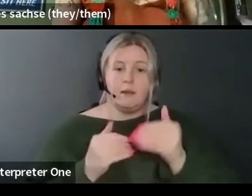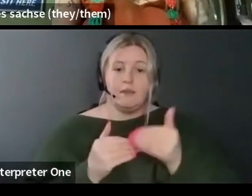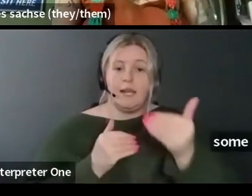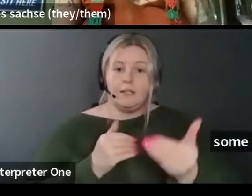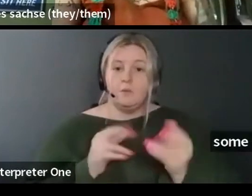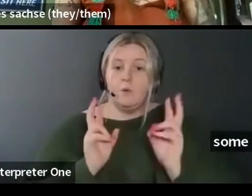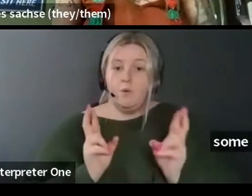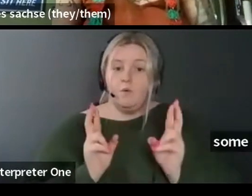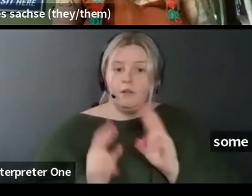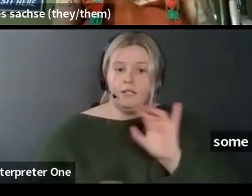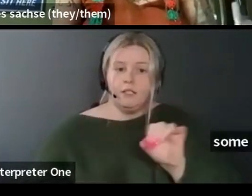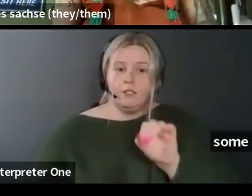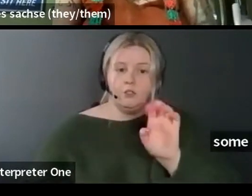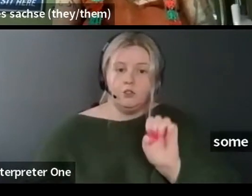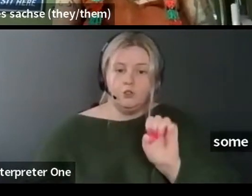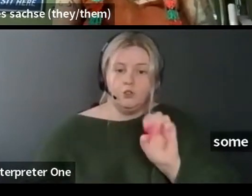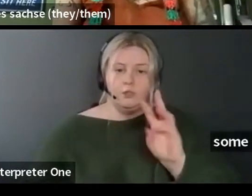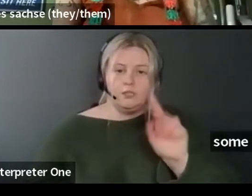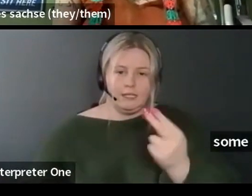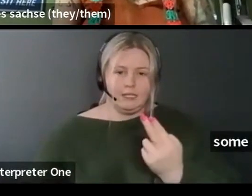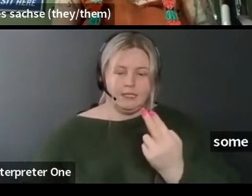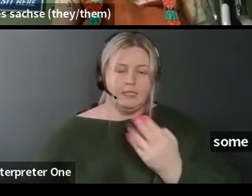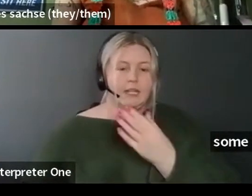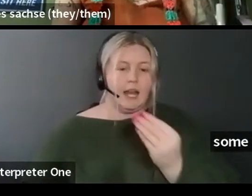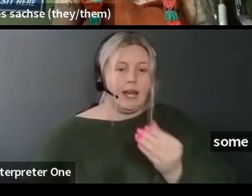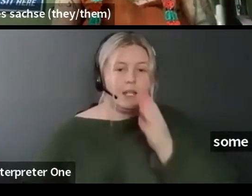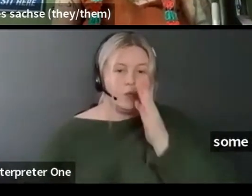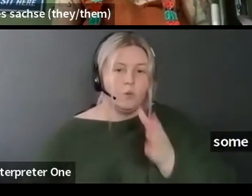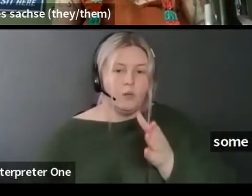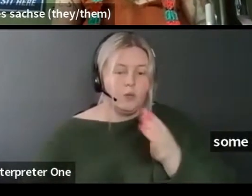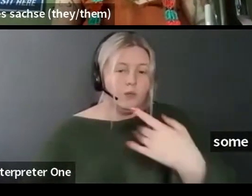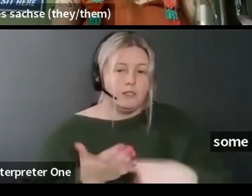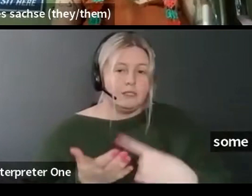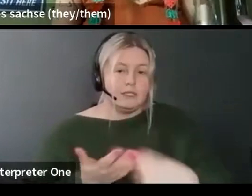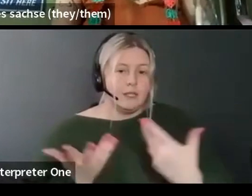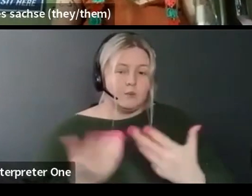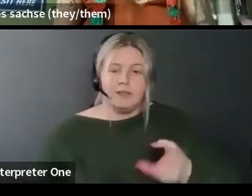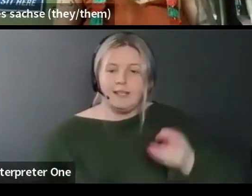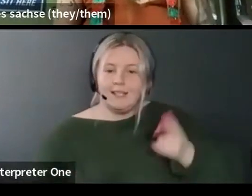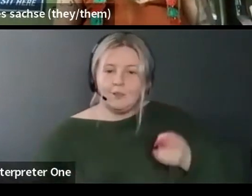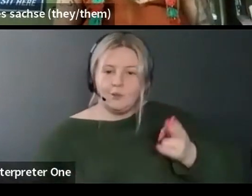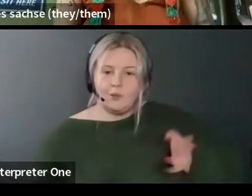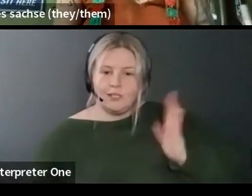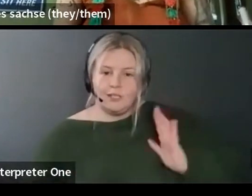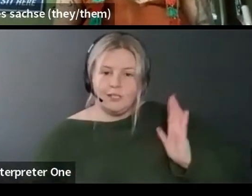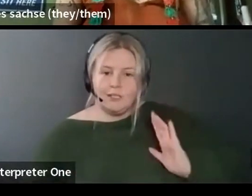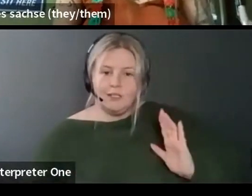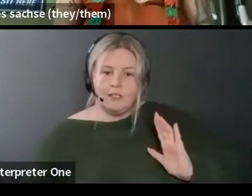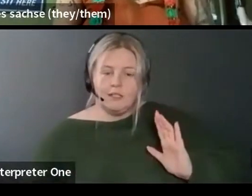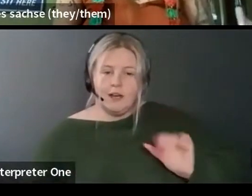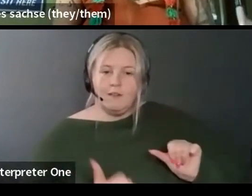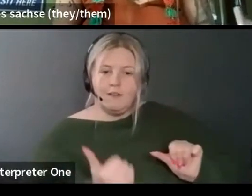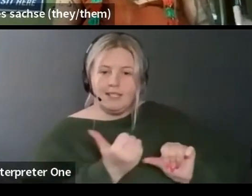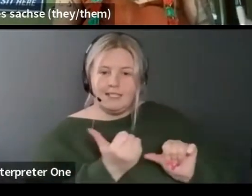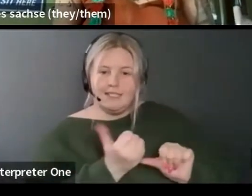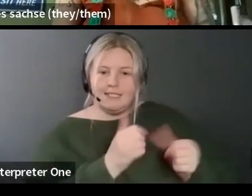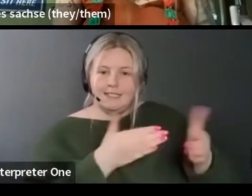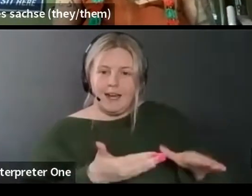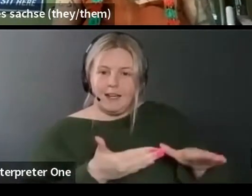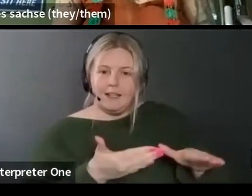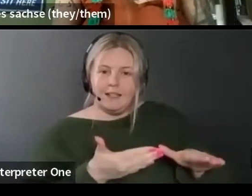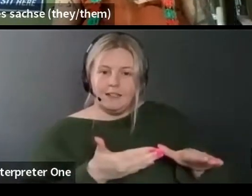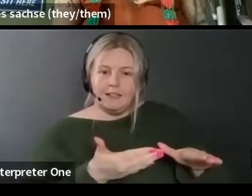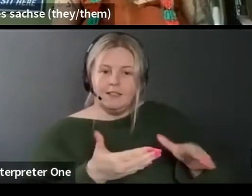broadcast is going to look at the history of assisted dying. Many of